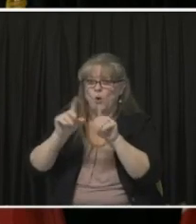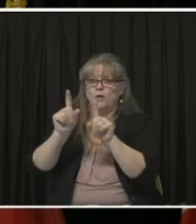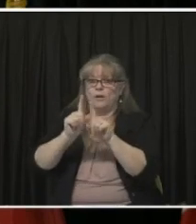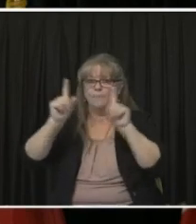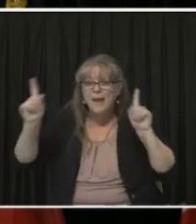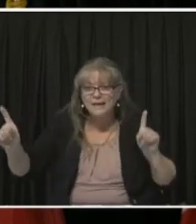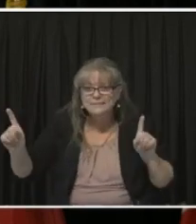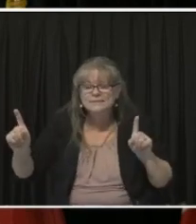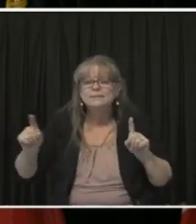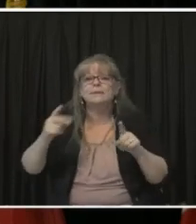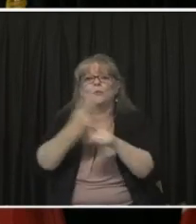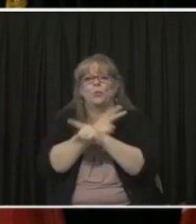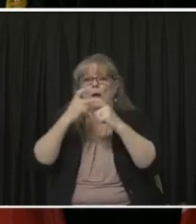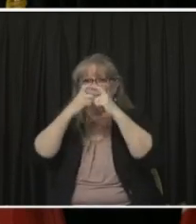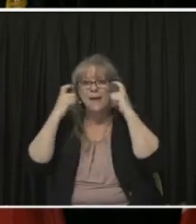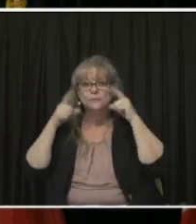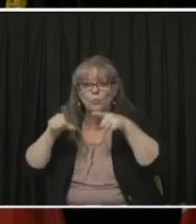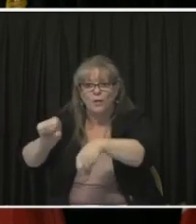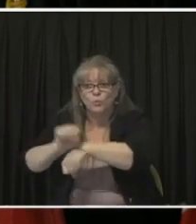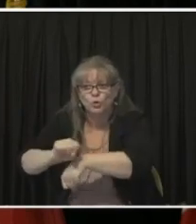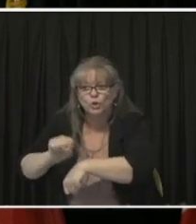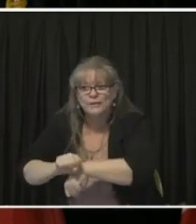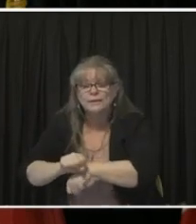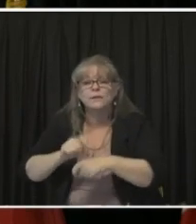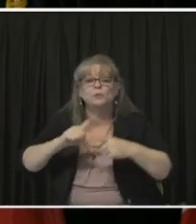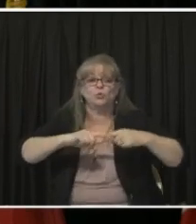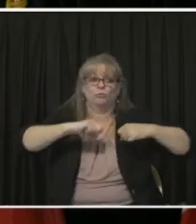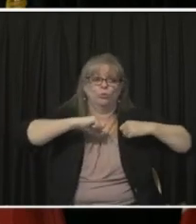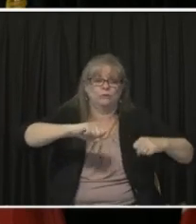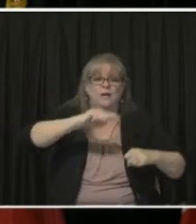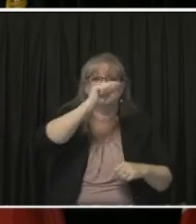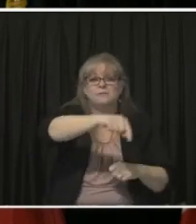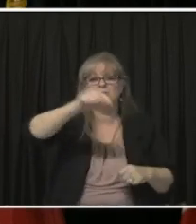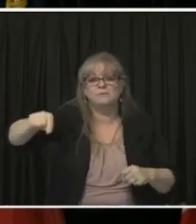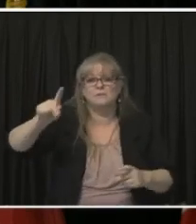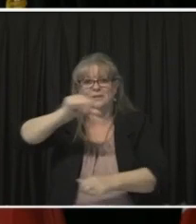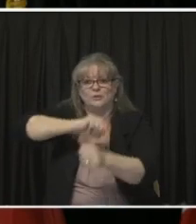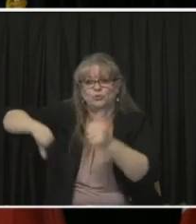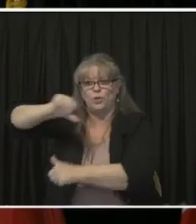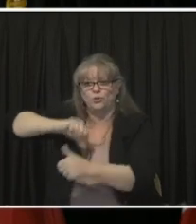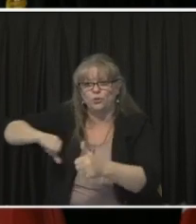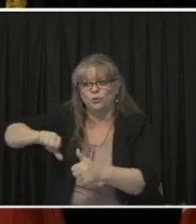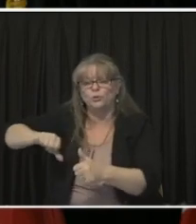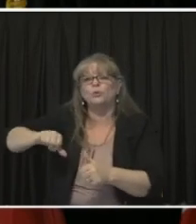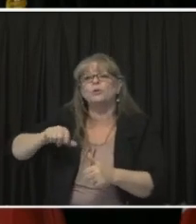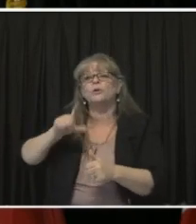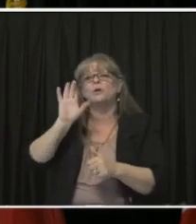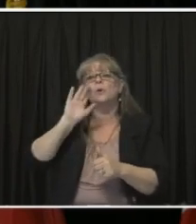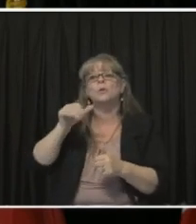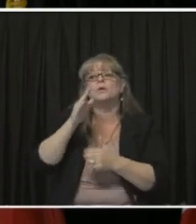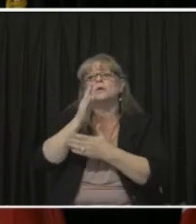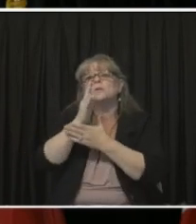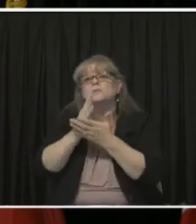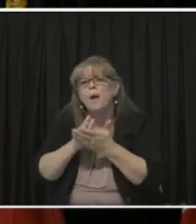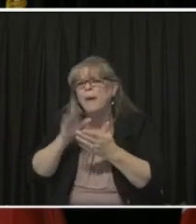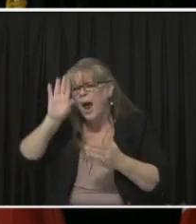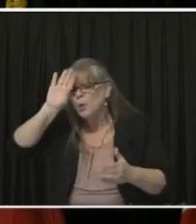their other workers safe from some that might not have gone for testing but might still be asymptomatic but could potentially be